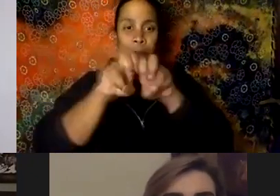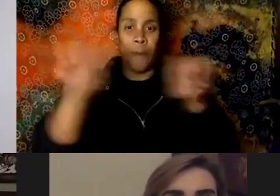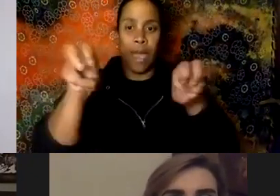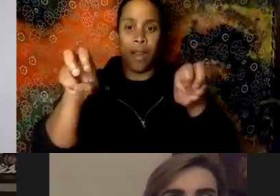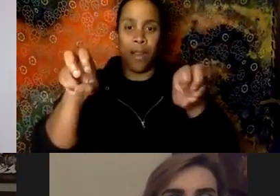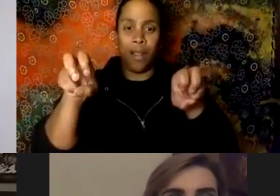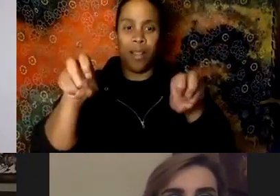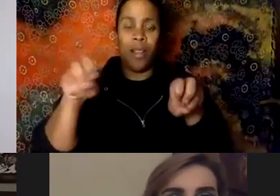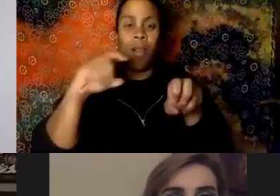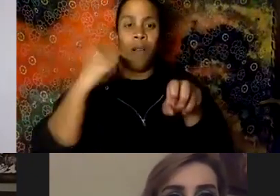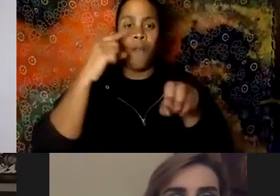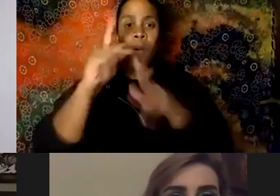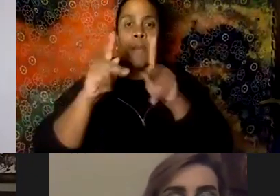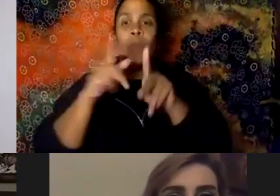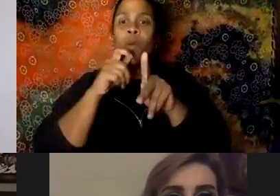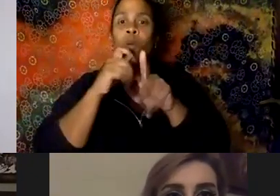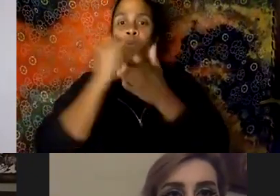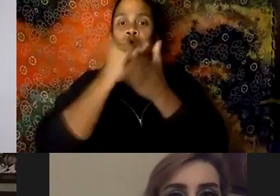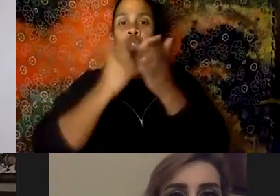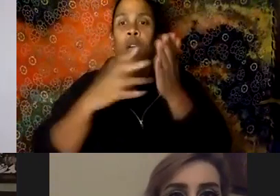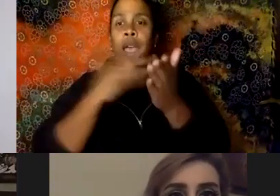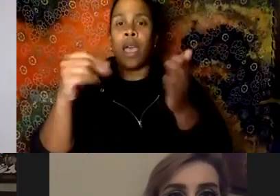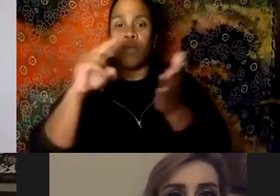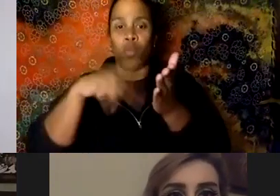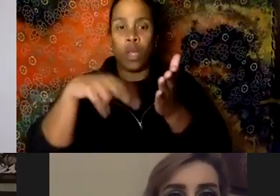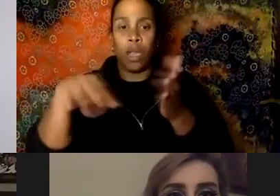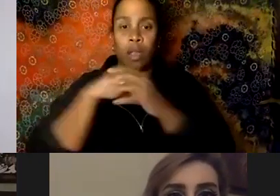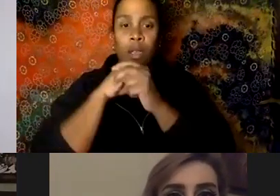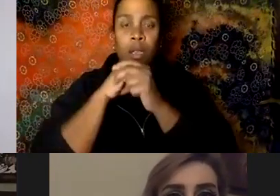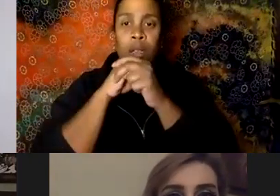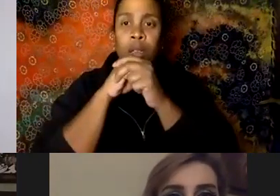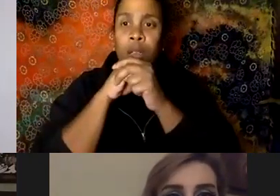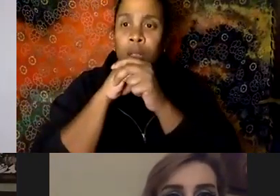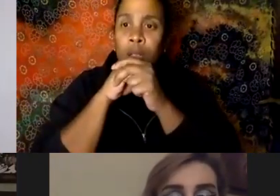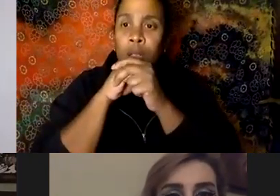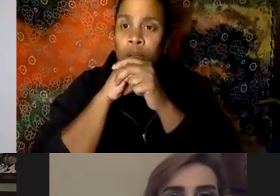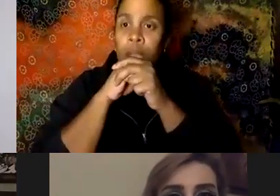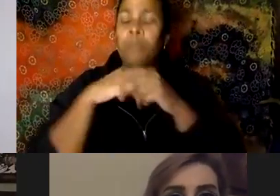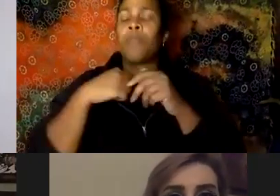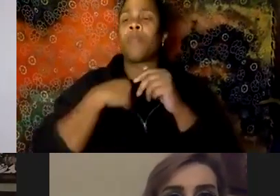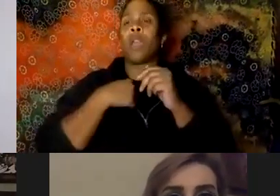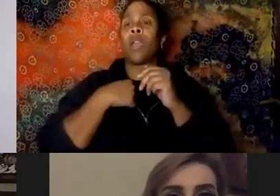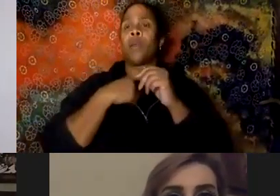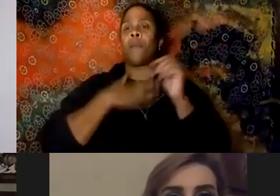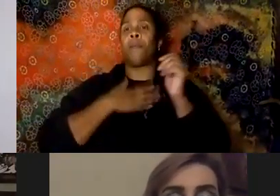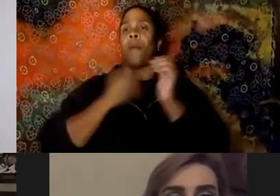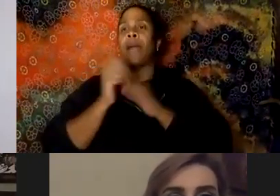doing drawings and readings. So from what I have been taught or guided, it is the same as when we are